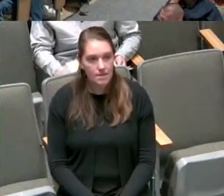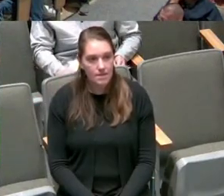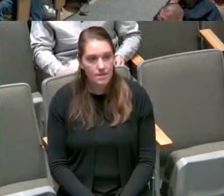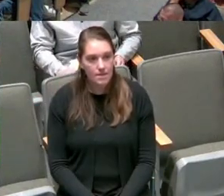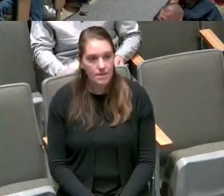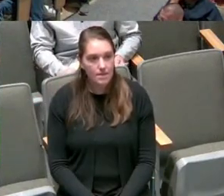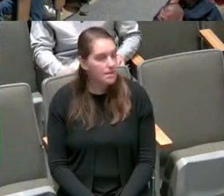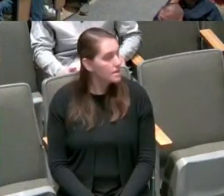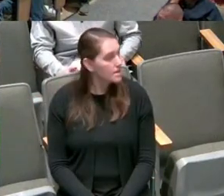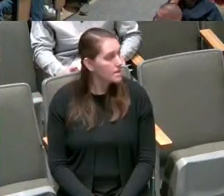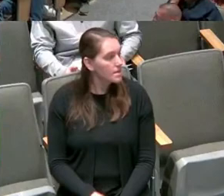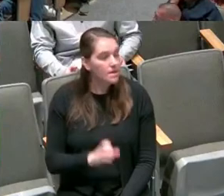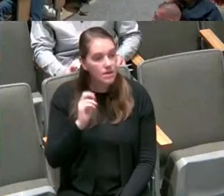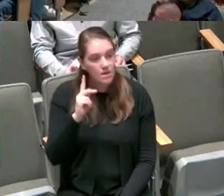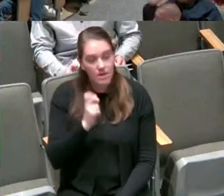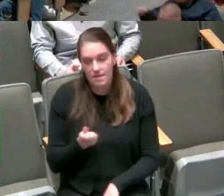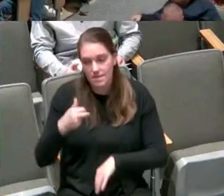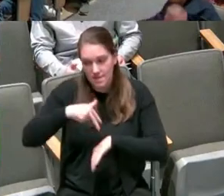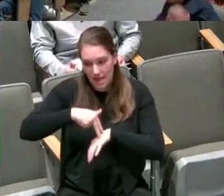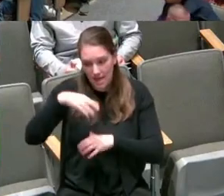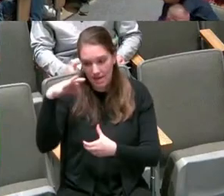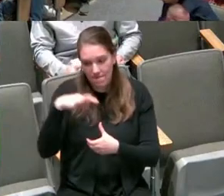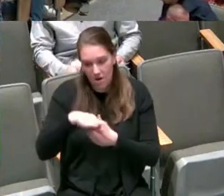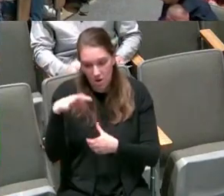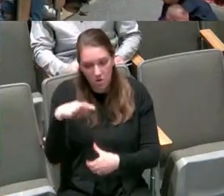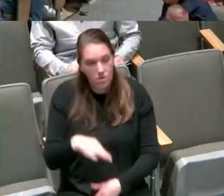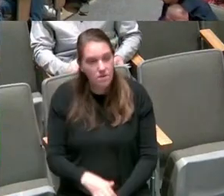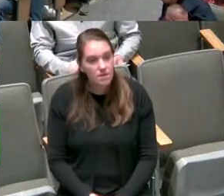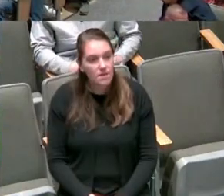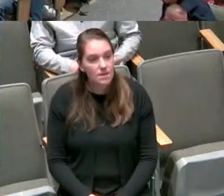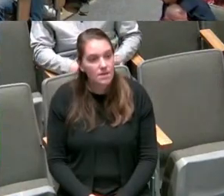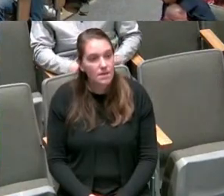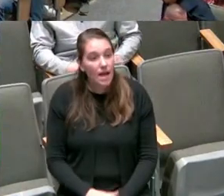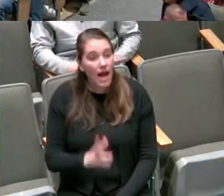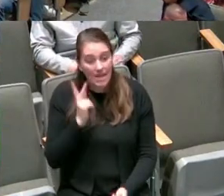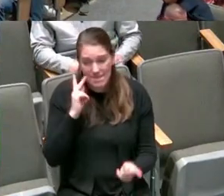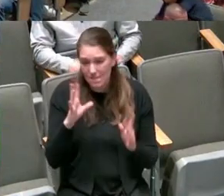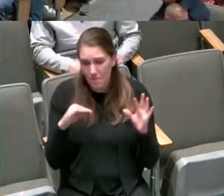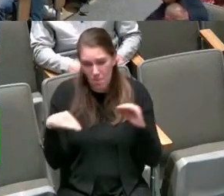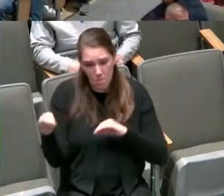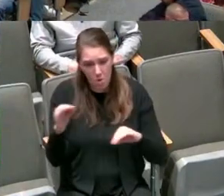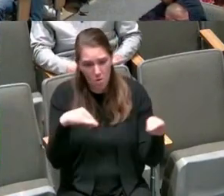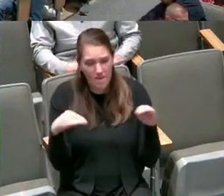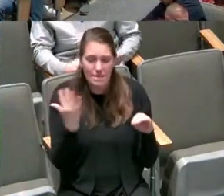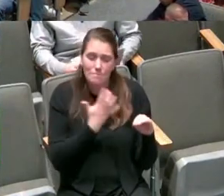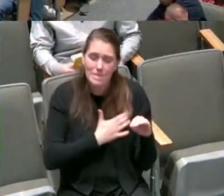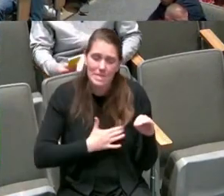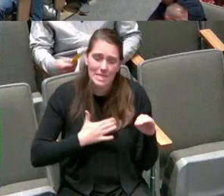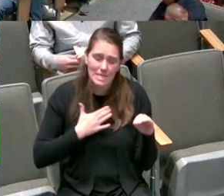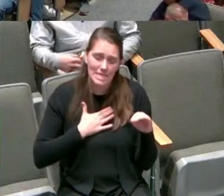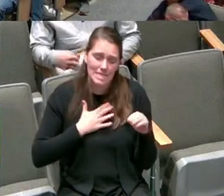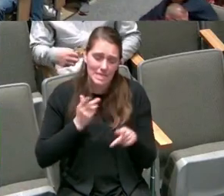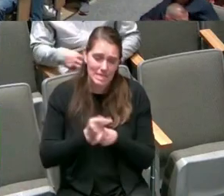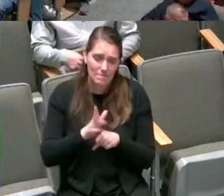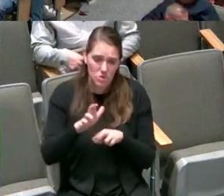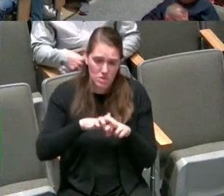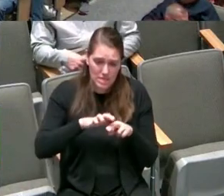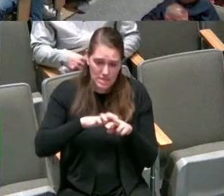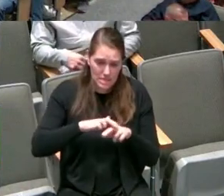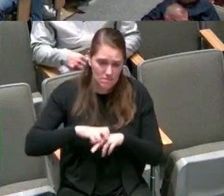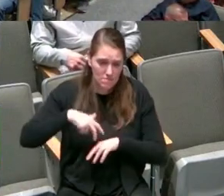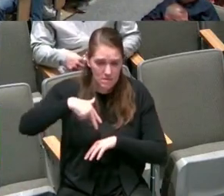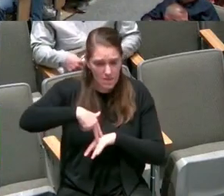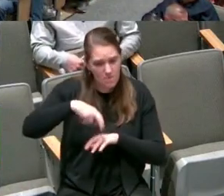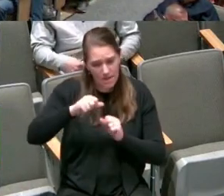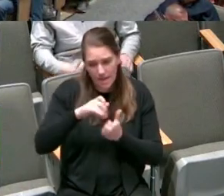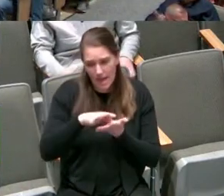okay we're gonna do a standing vote I see people moving around please take your seats so you can be